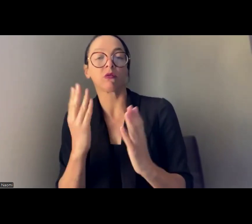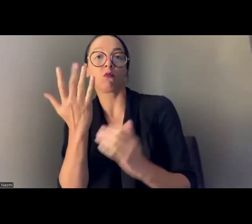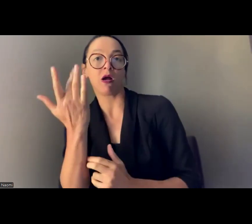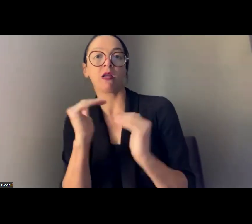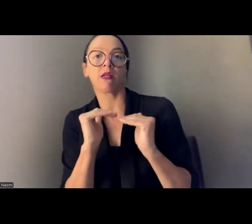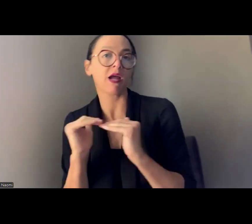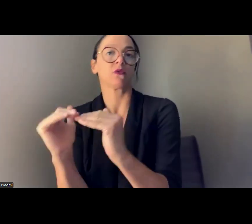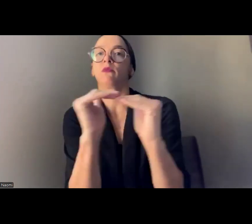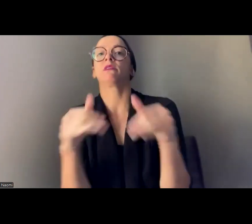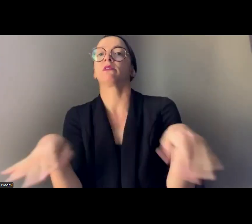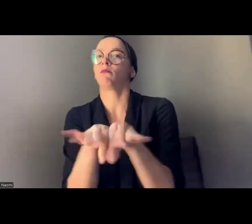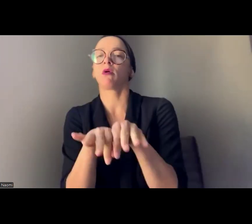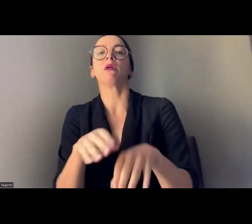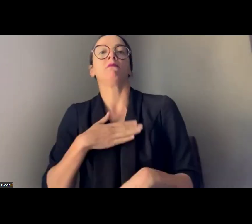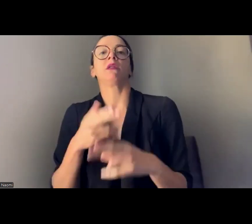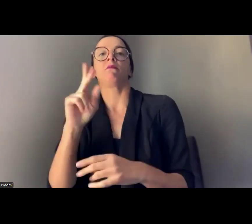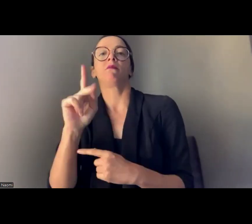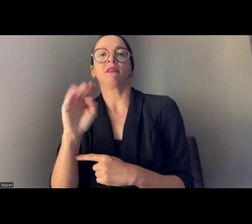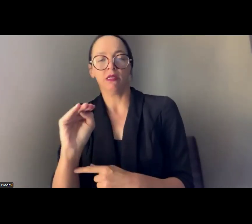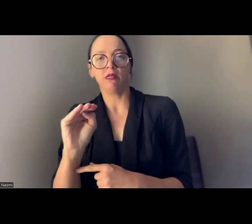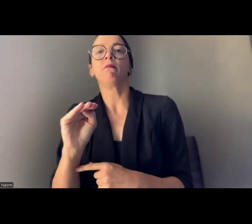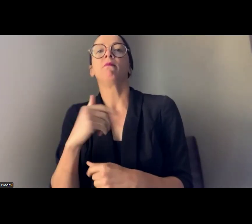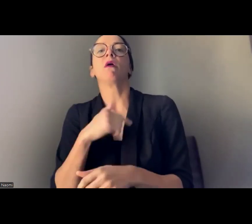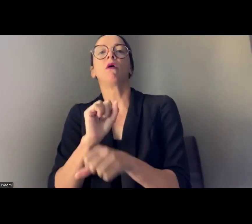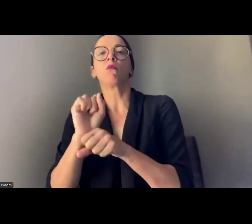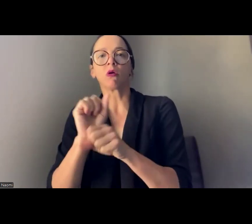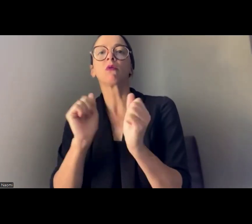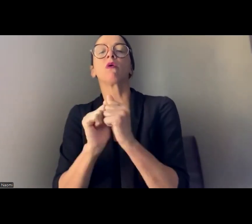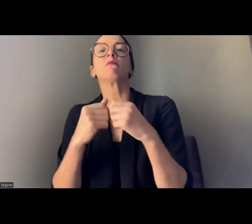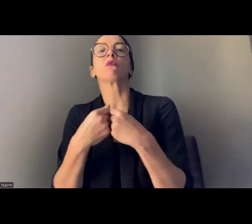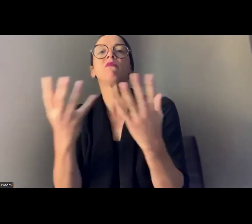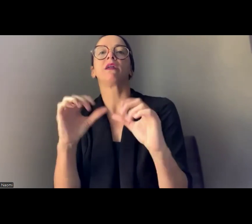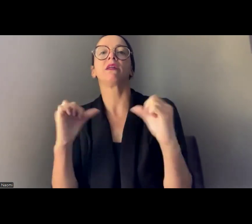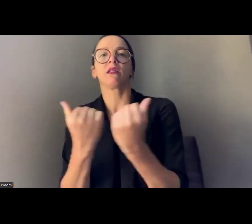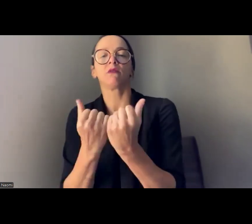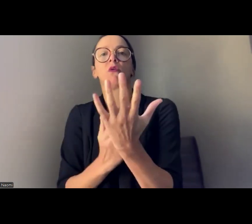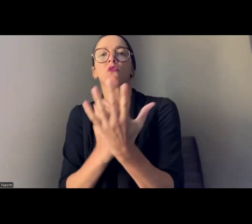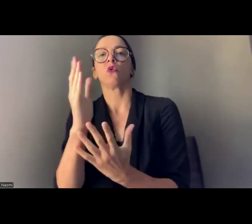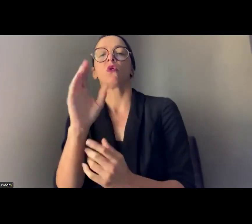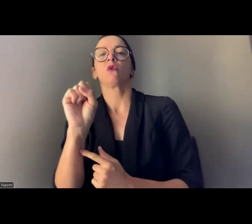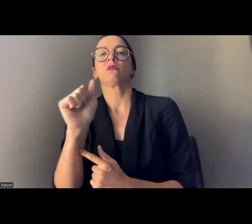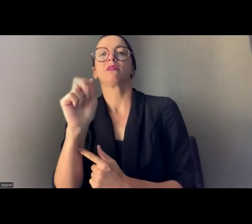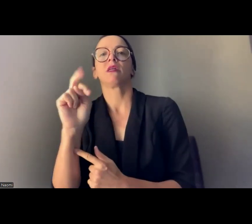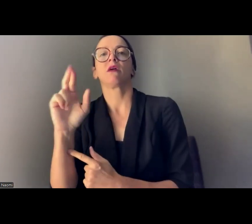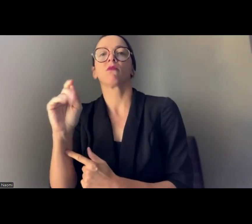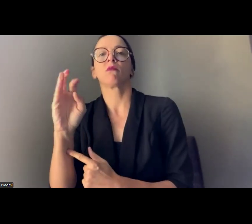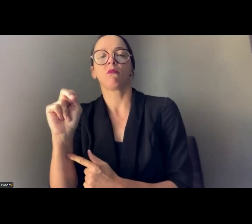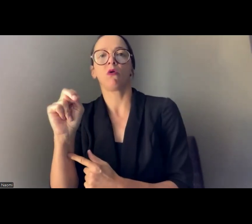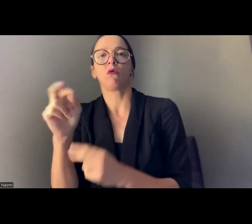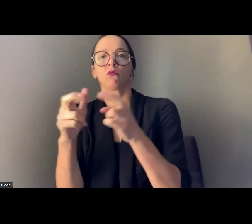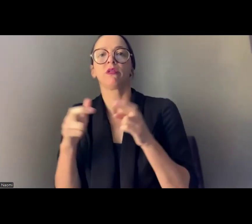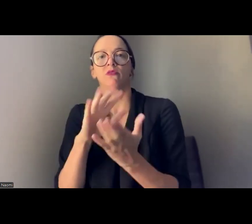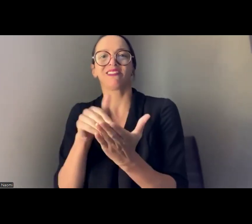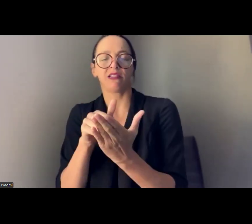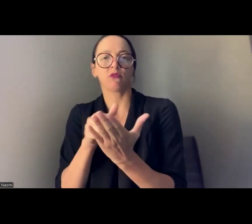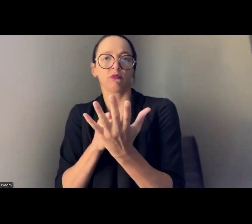We're a provider agency through the San Diego Regional Center, through DDS. We serve adults with intellectual and